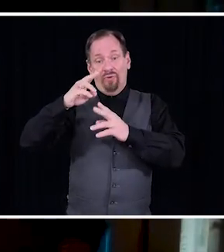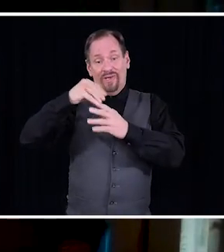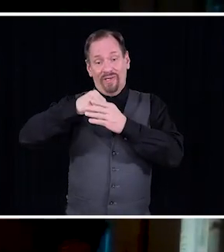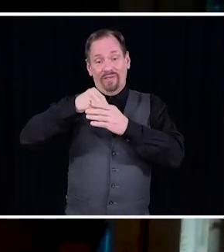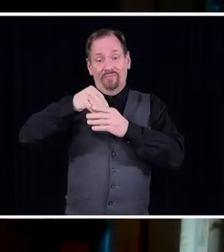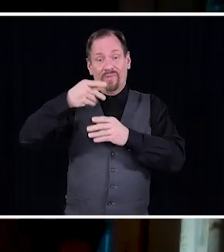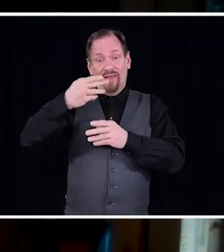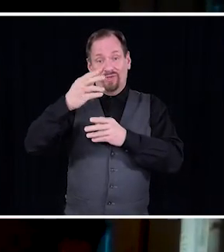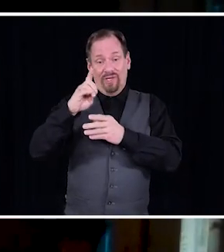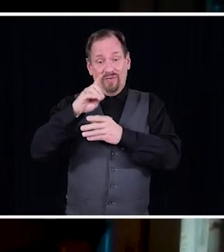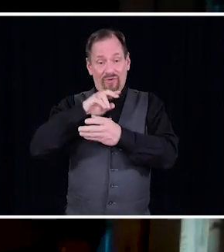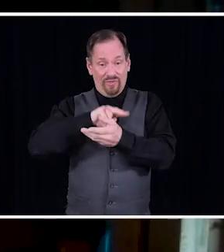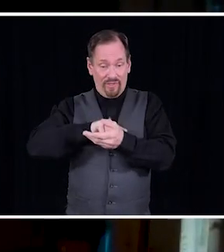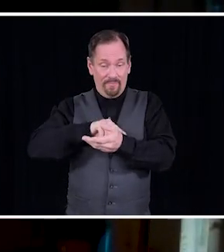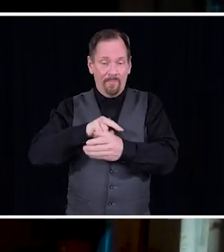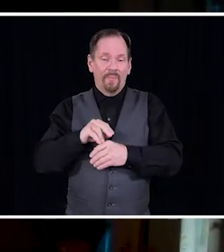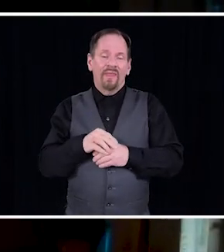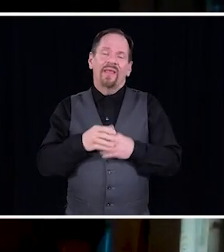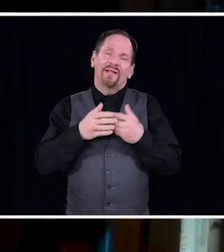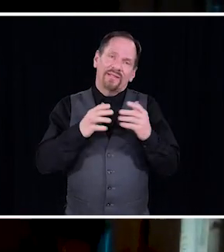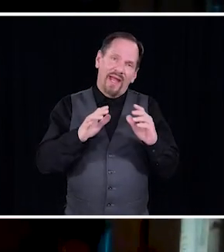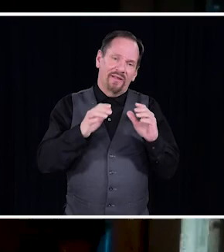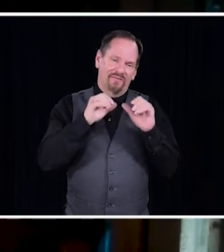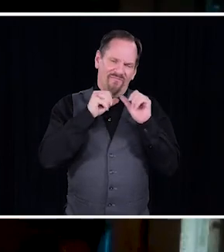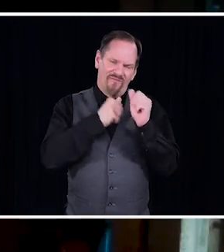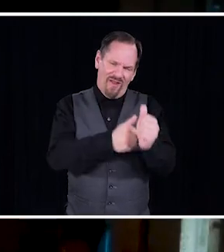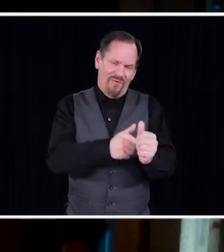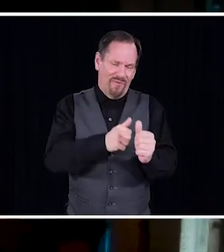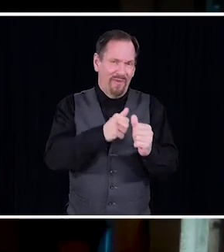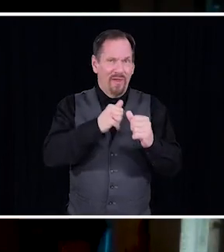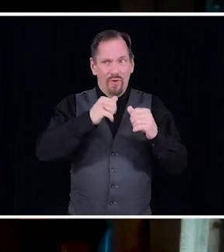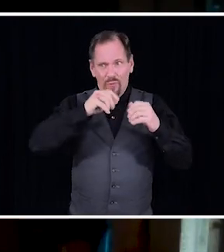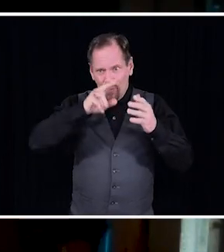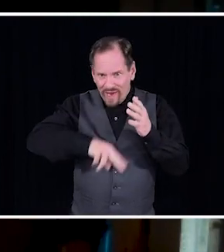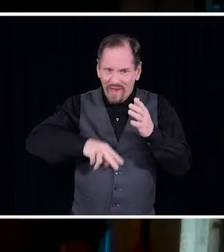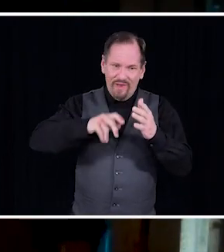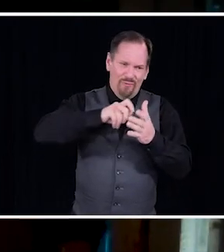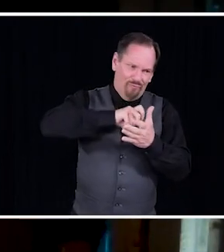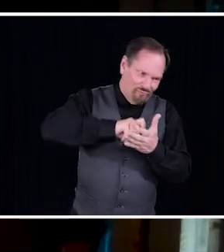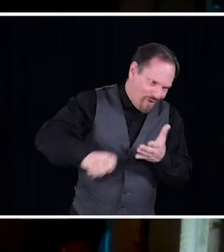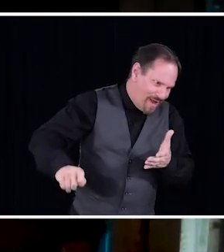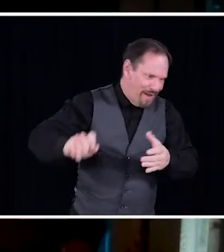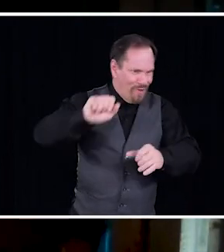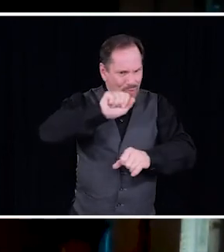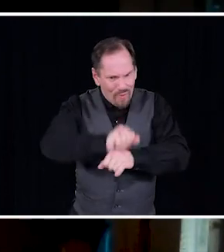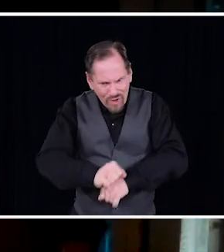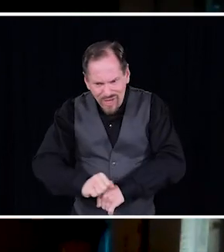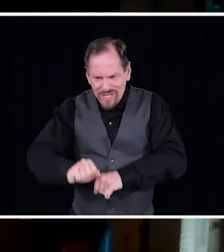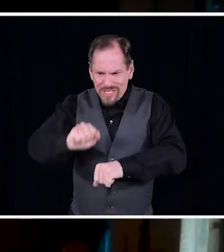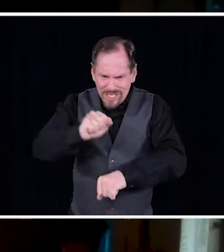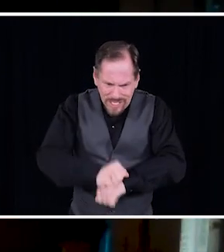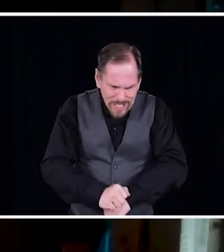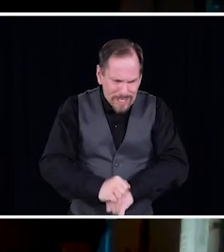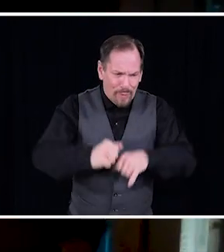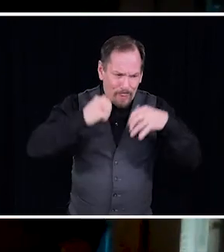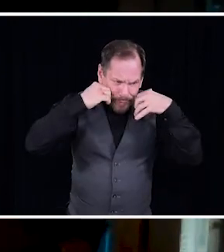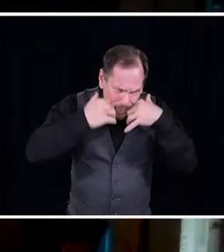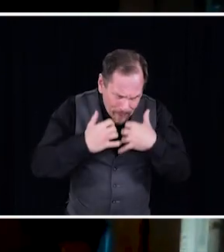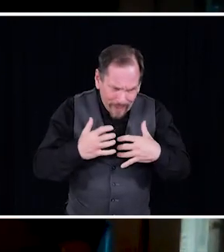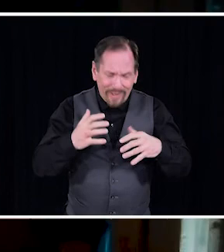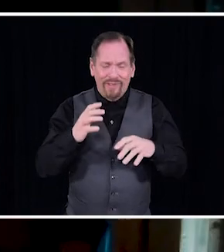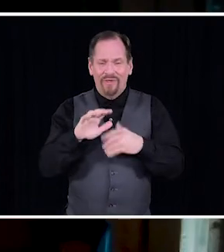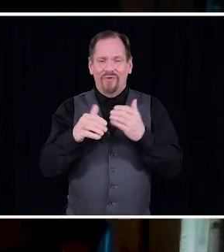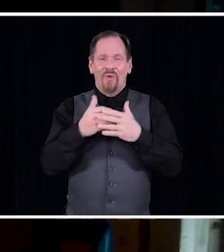Let us celebrate the hours of reading, writing, practice, blood, sweat, and tears that have brought us all to this moment. Let us